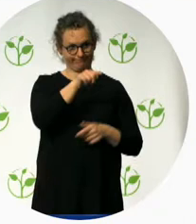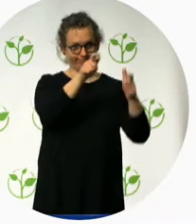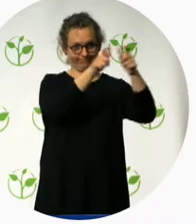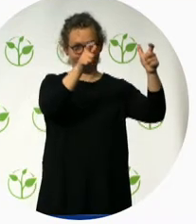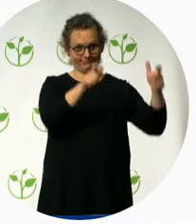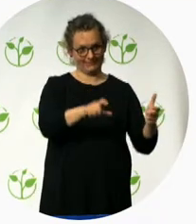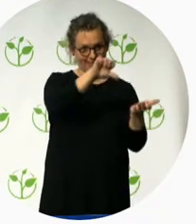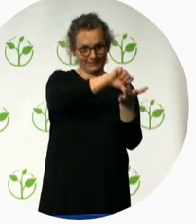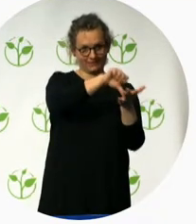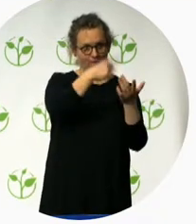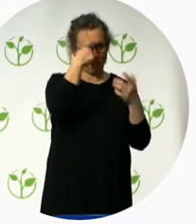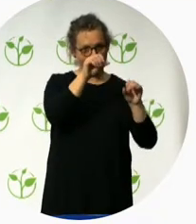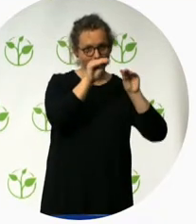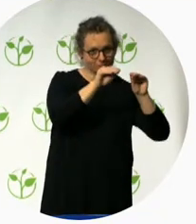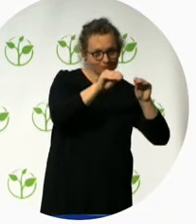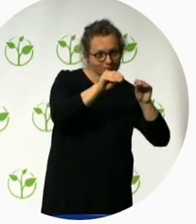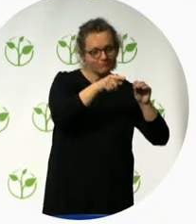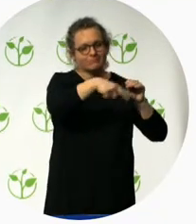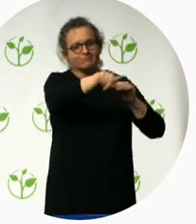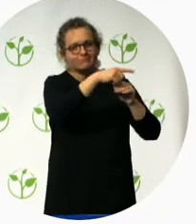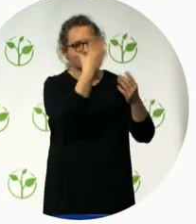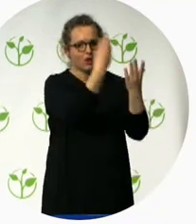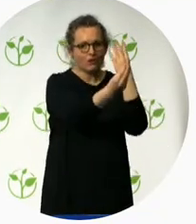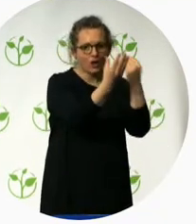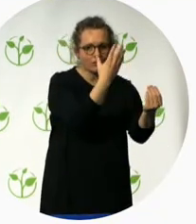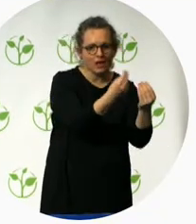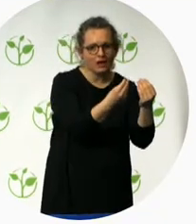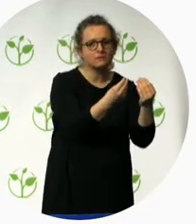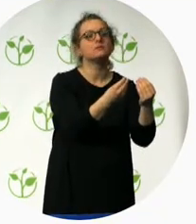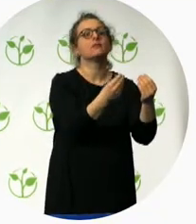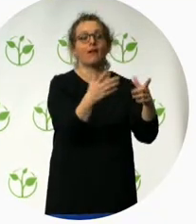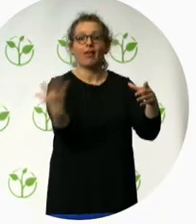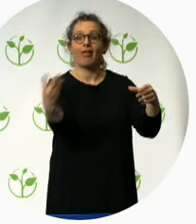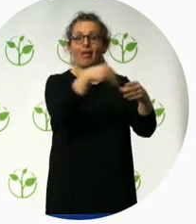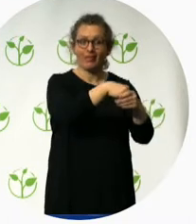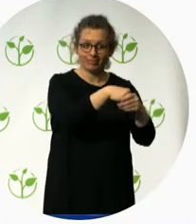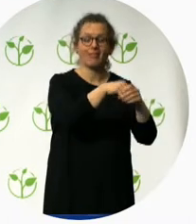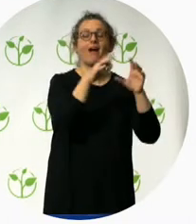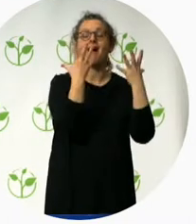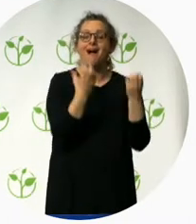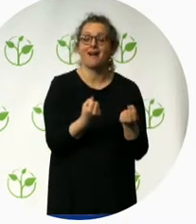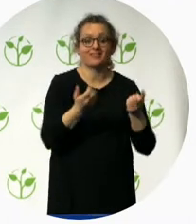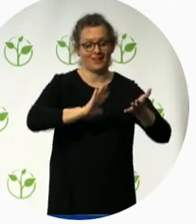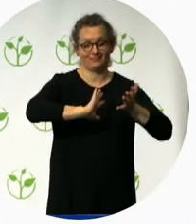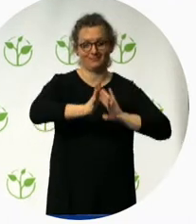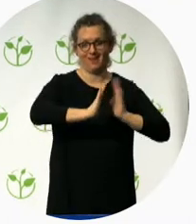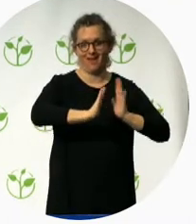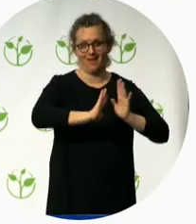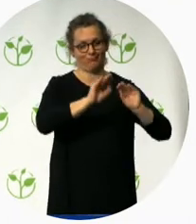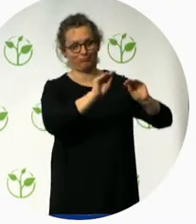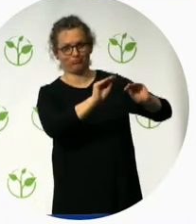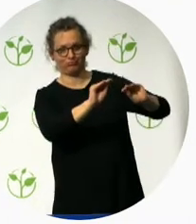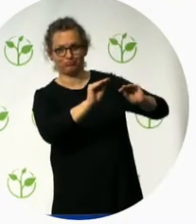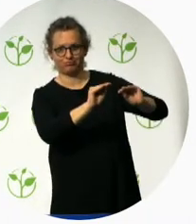we have already sensitized more than 60 companies with two big events.